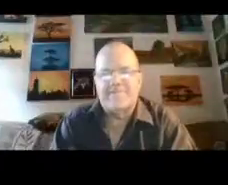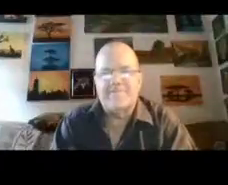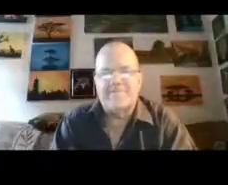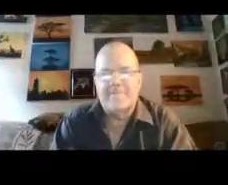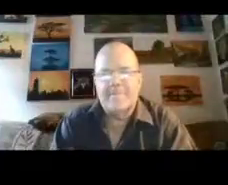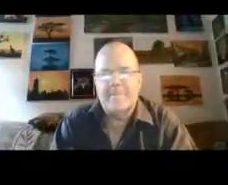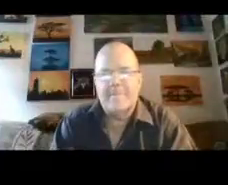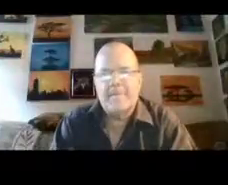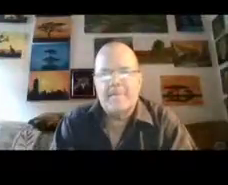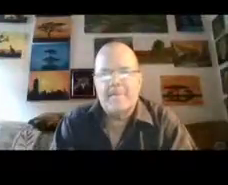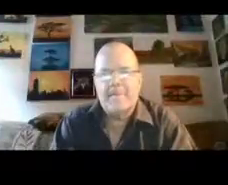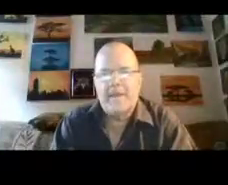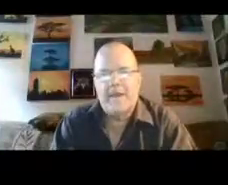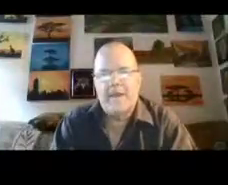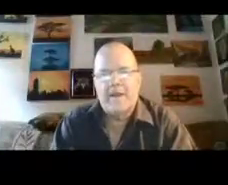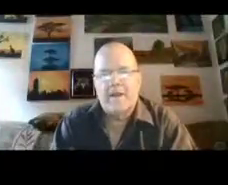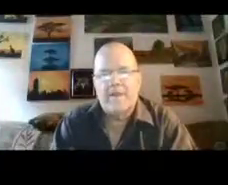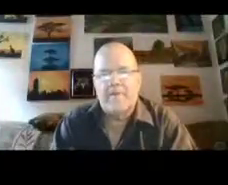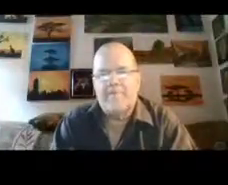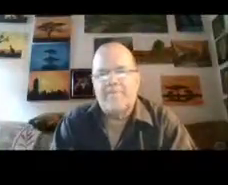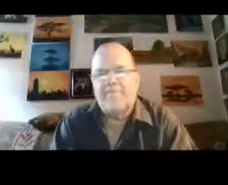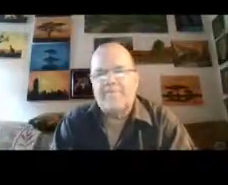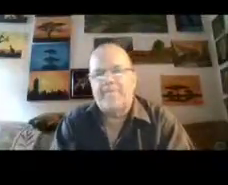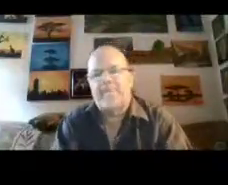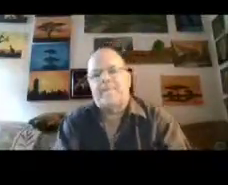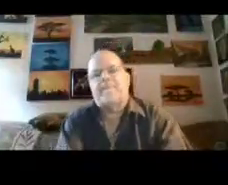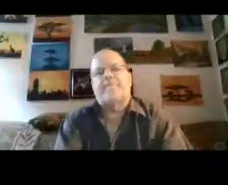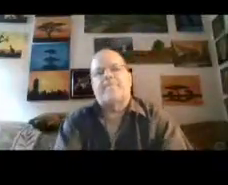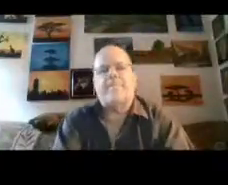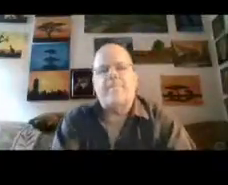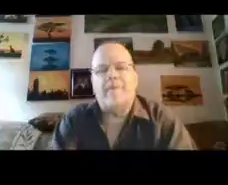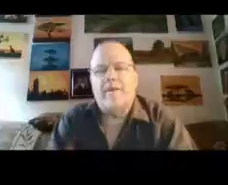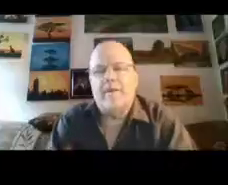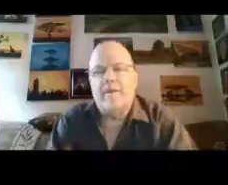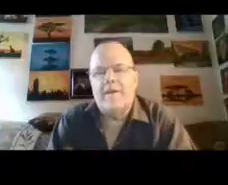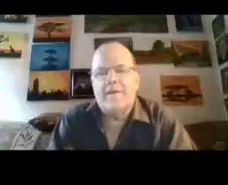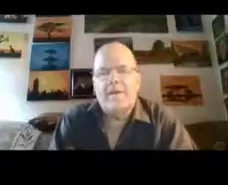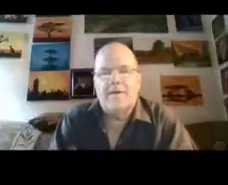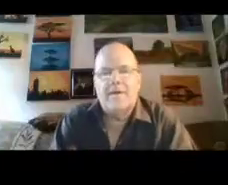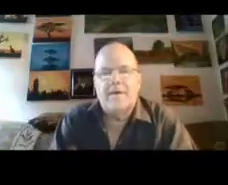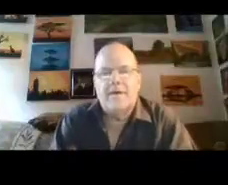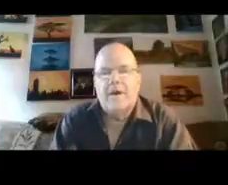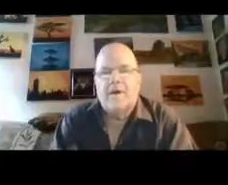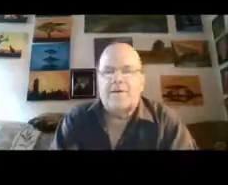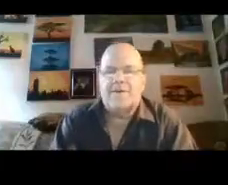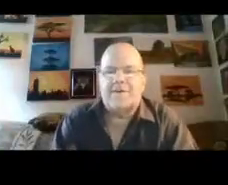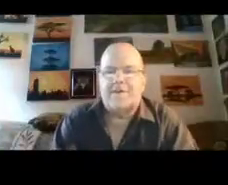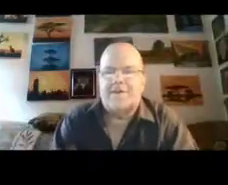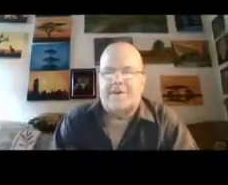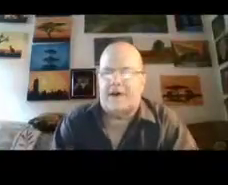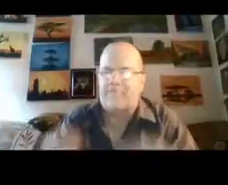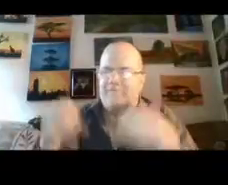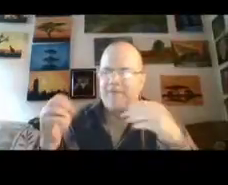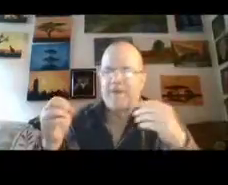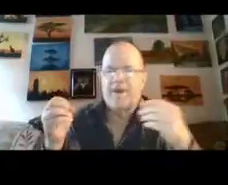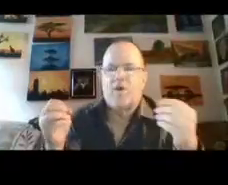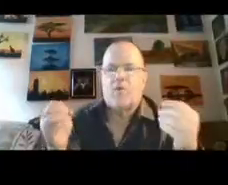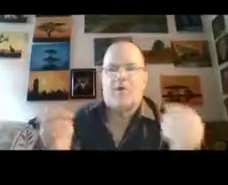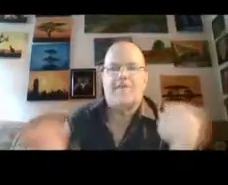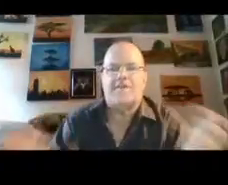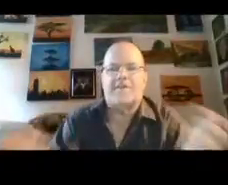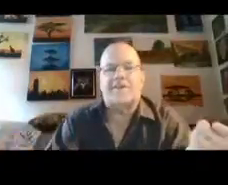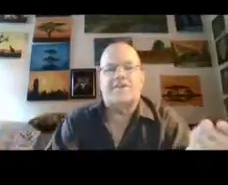Why don't you tell us a little bit about what we're going to see, and then we can play the clip. Well, this is one of the